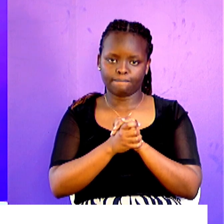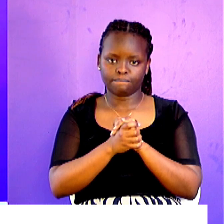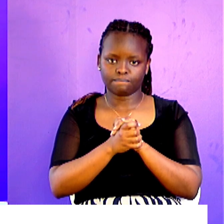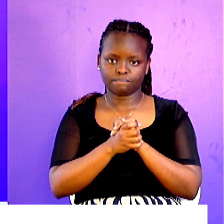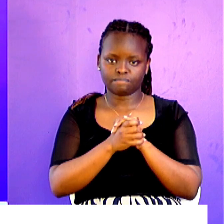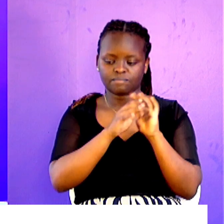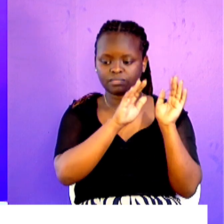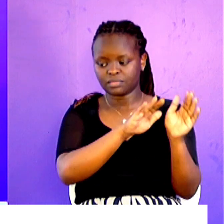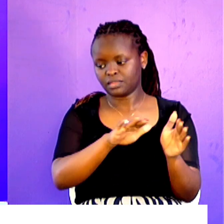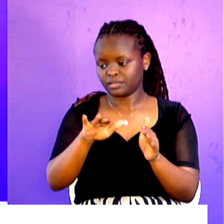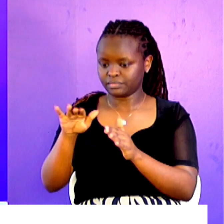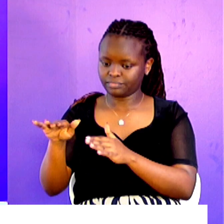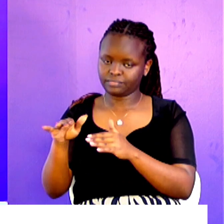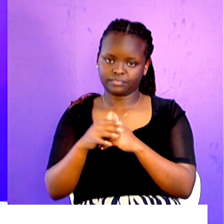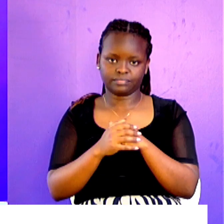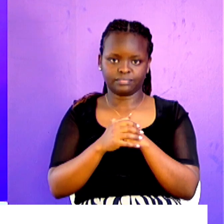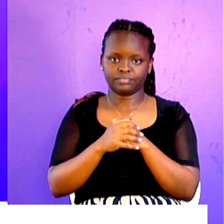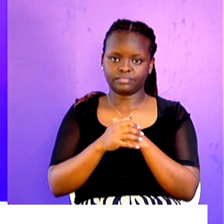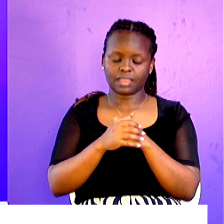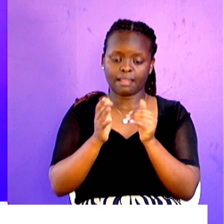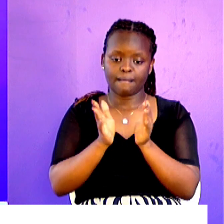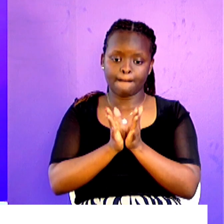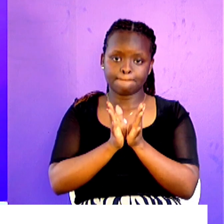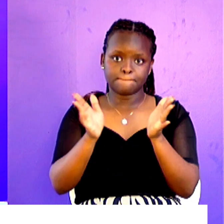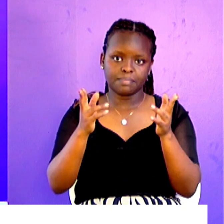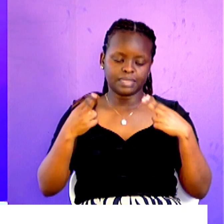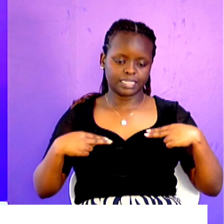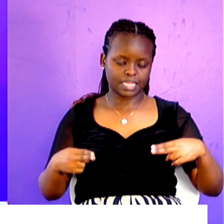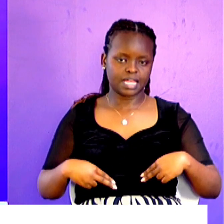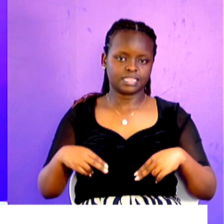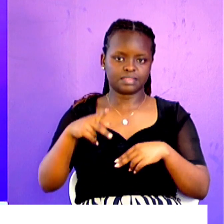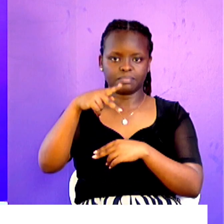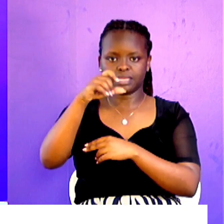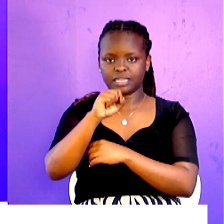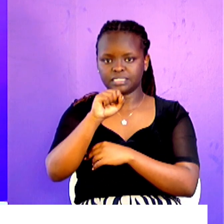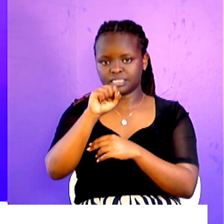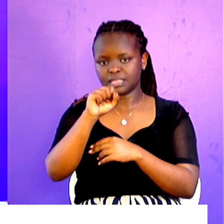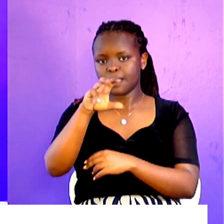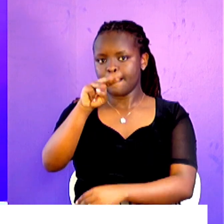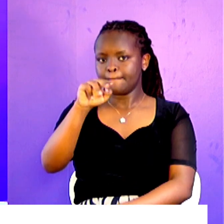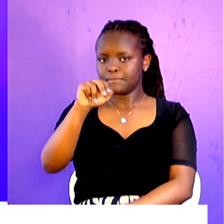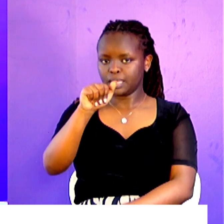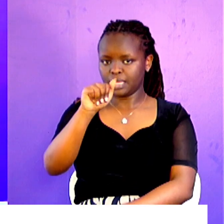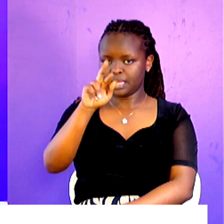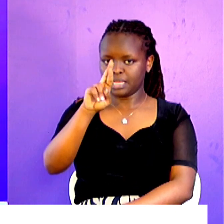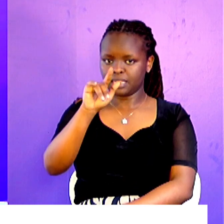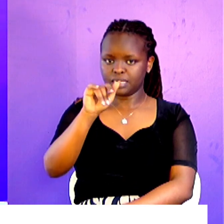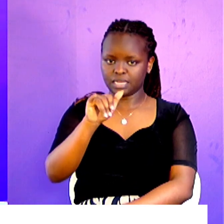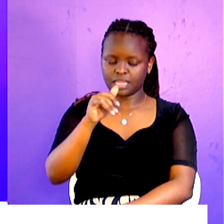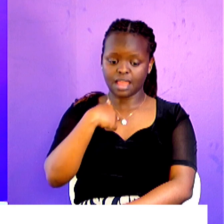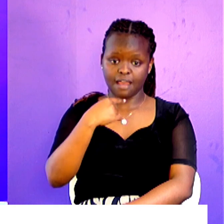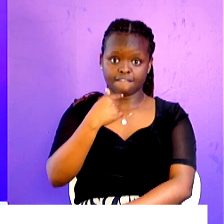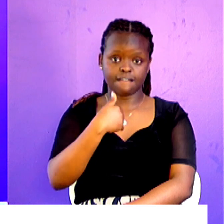Moving to another broadcast this evening, the Public Health Principal Secretary, Mary Mudhoni, has issued a stern warning